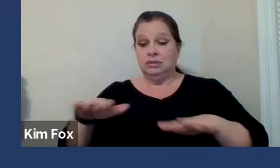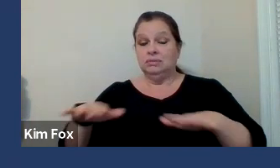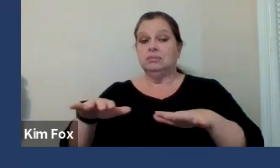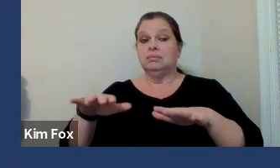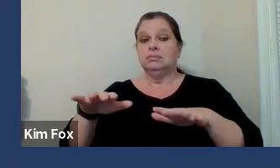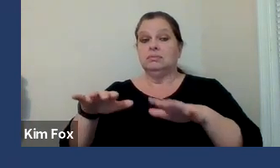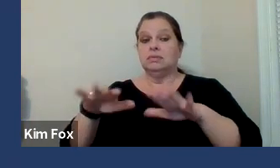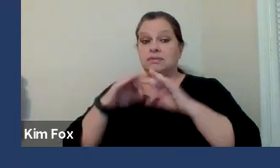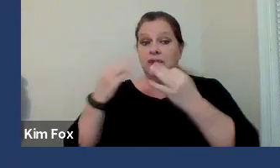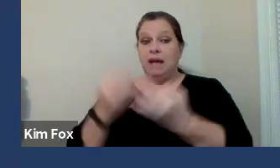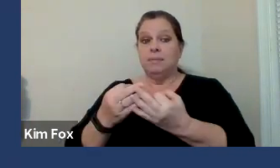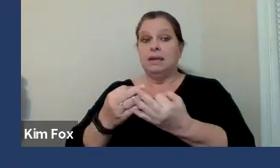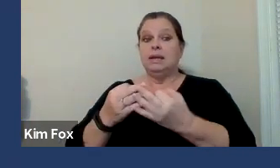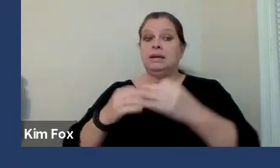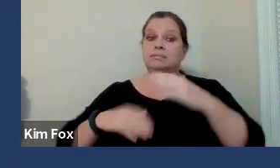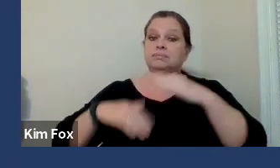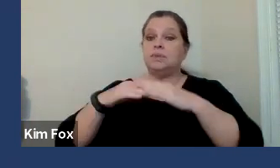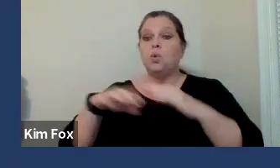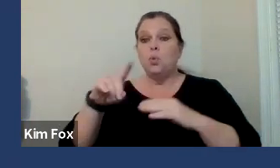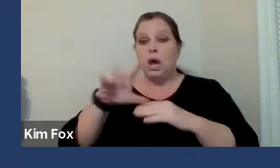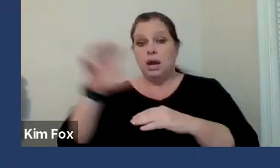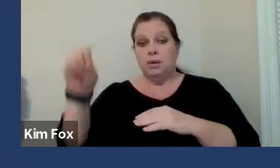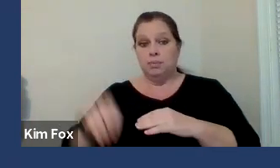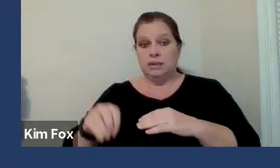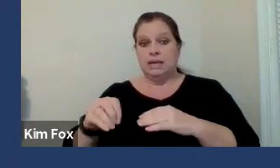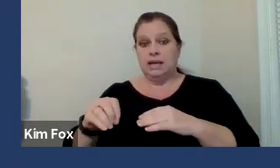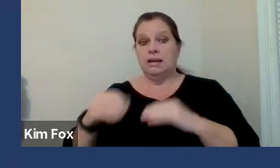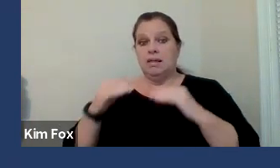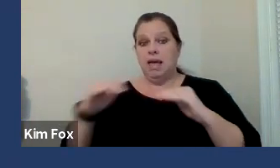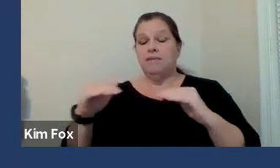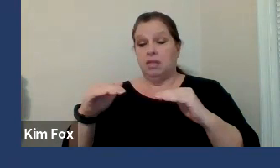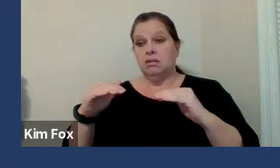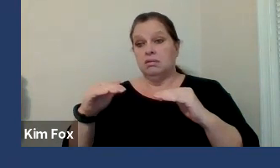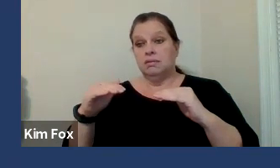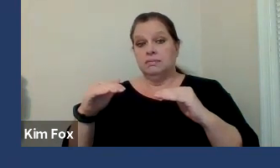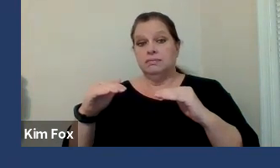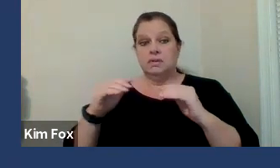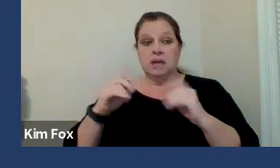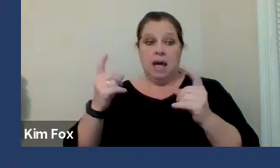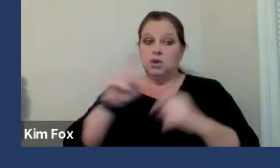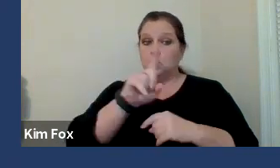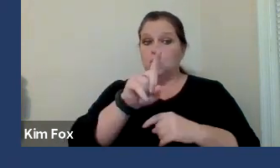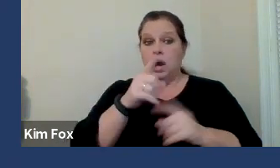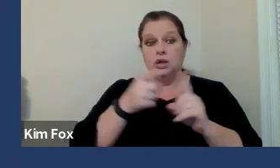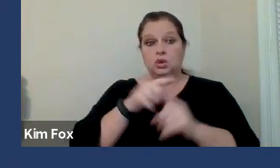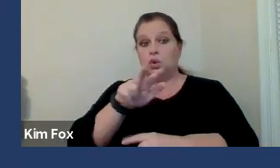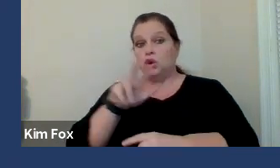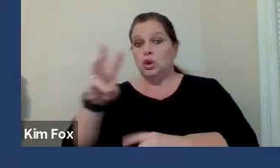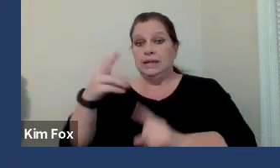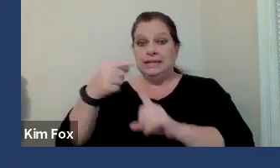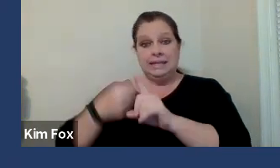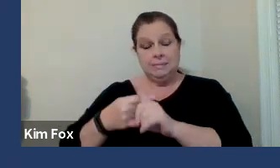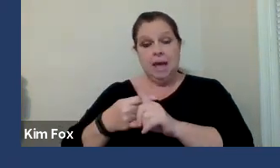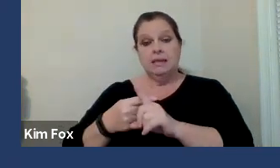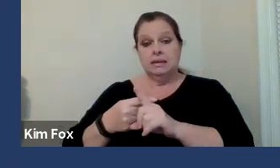at the 100% level are awarded anywhere from 1 to 36 months of benefits may be